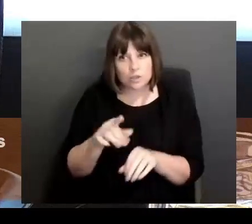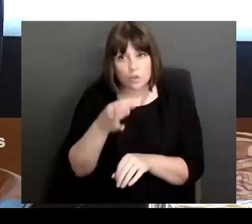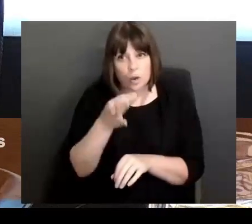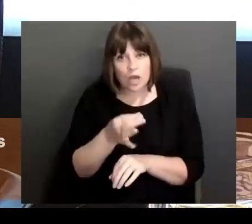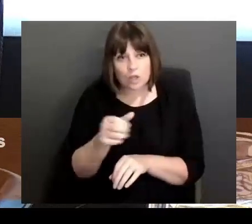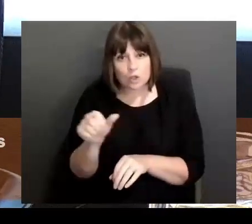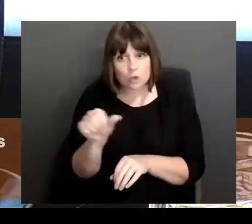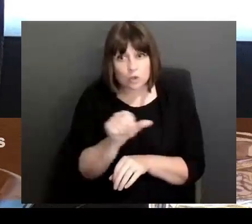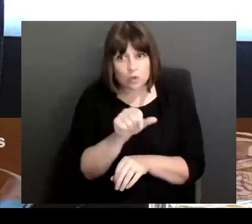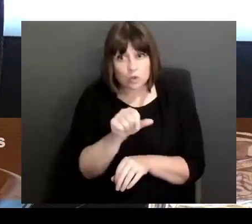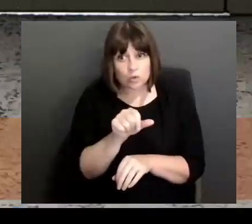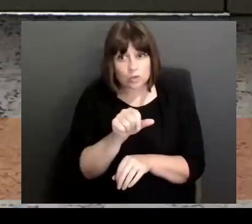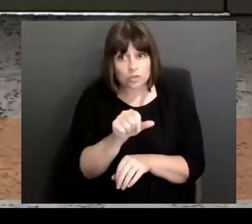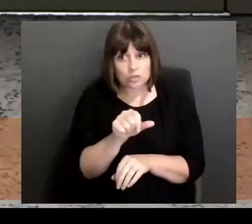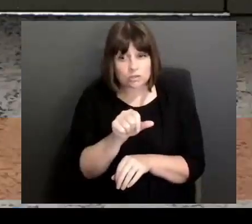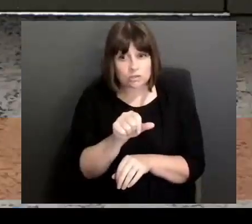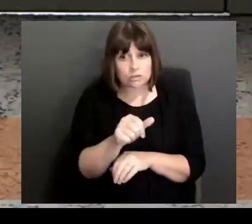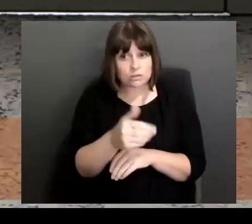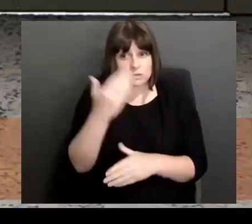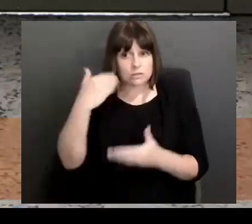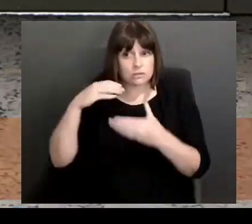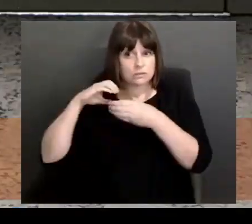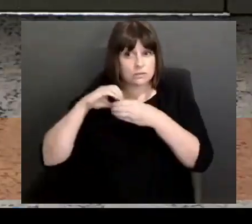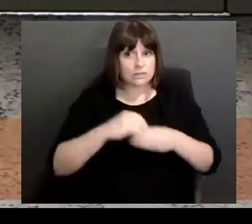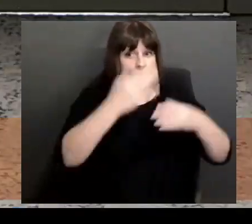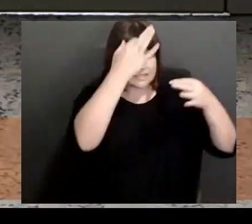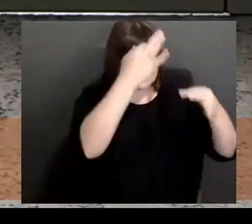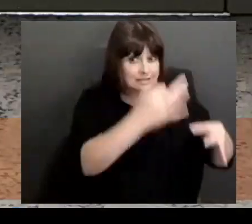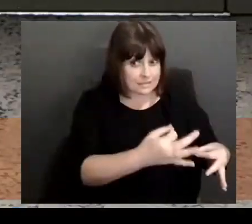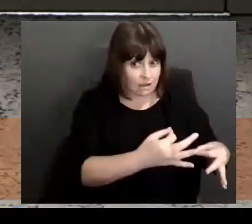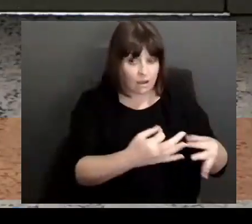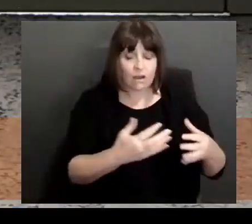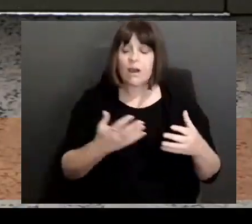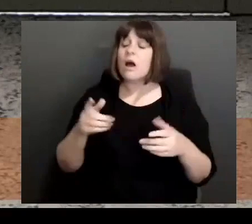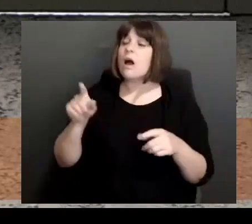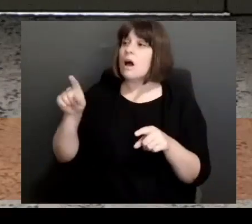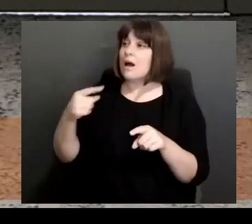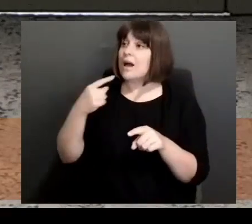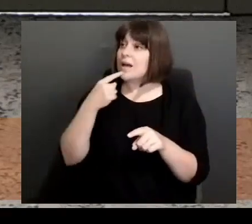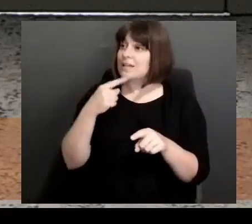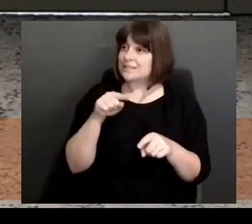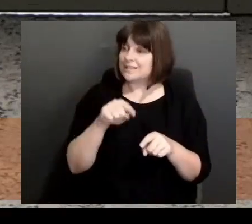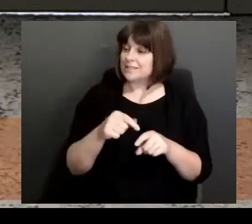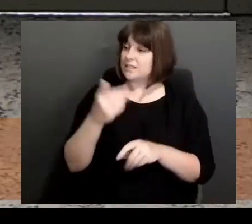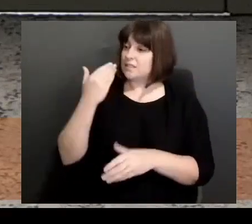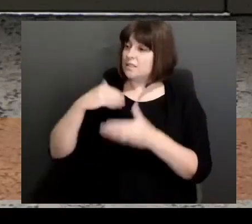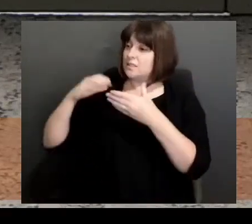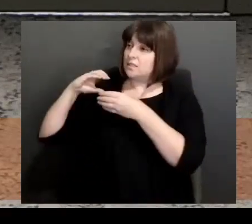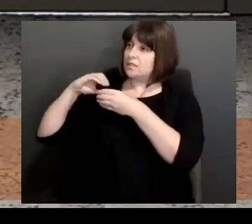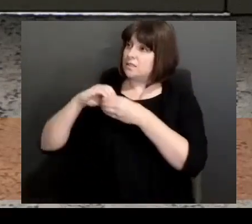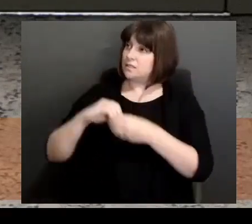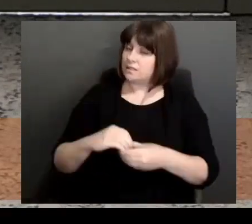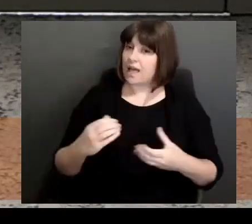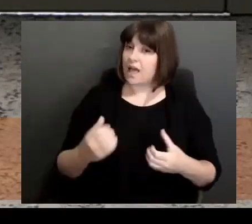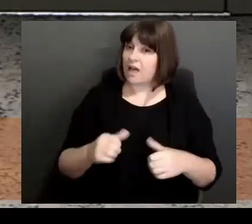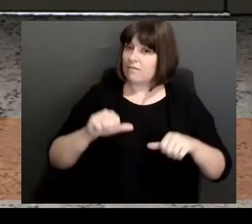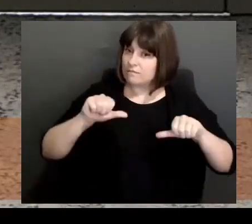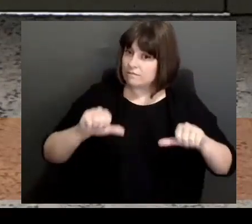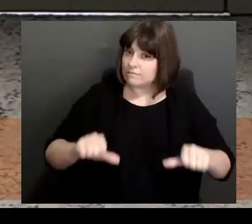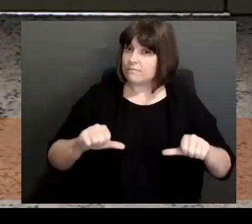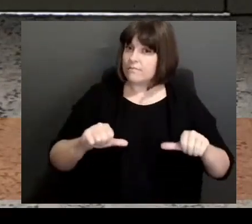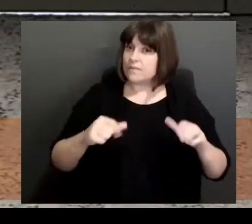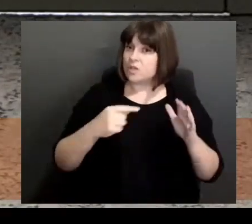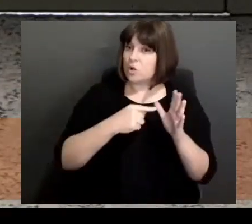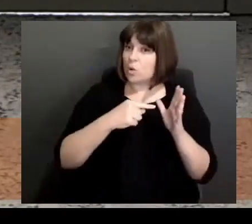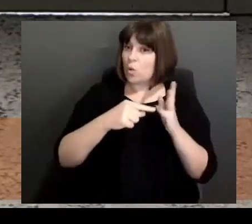decide, is that correct? Should they have the authority? I want to make sure I answer the question. They have the authority to decide who